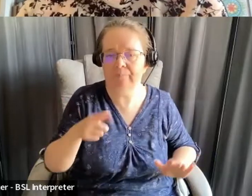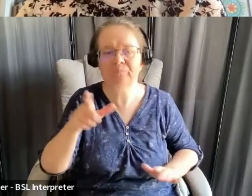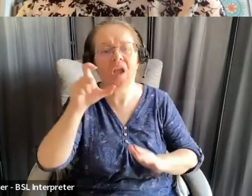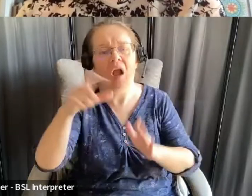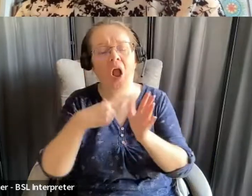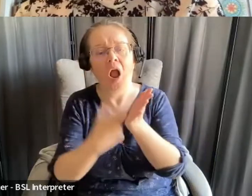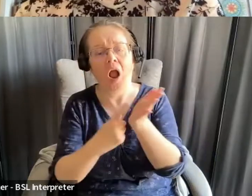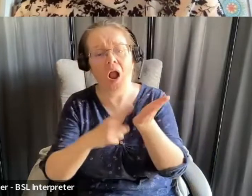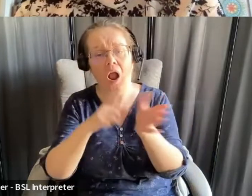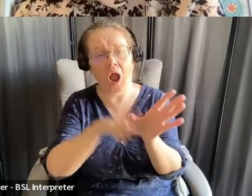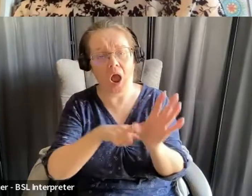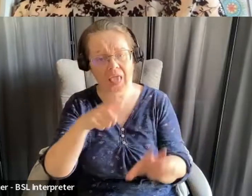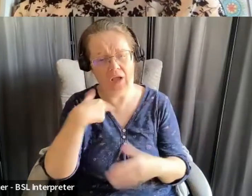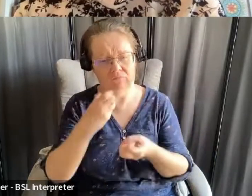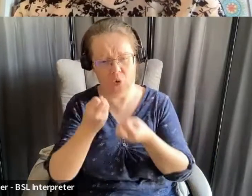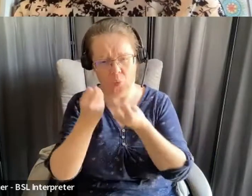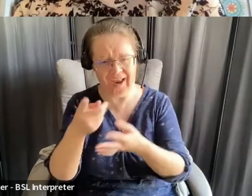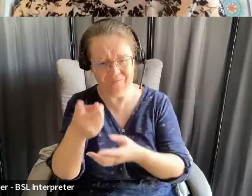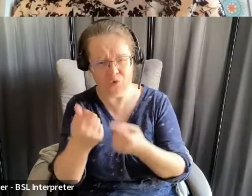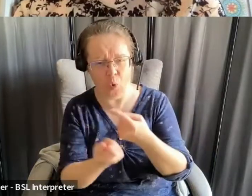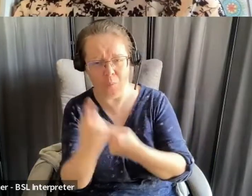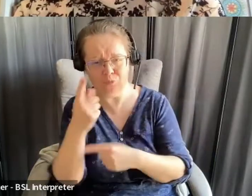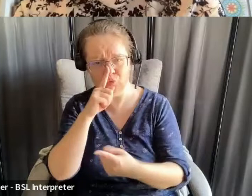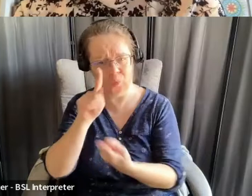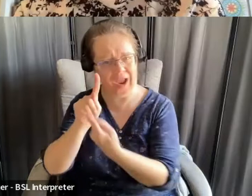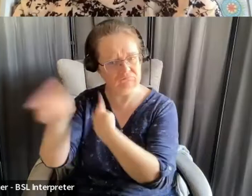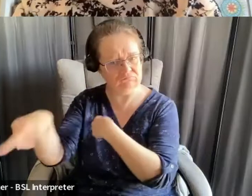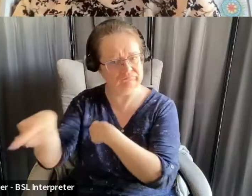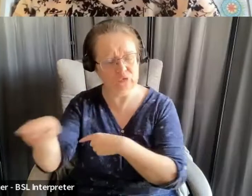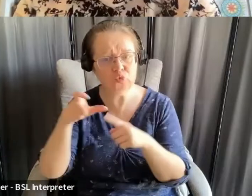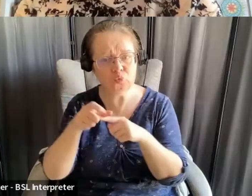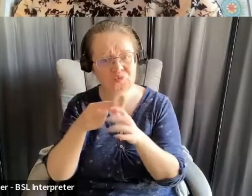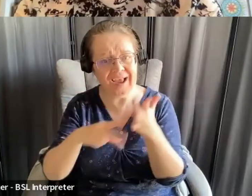to give you the opportunity to respond to David.